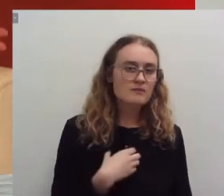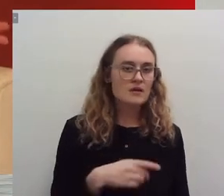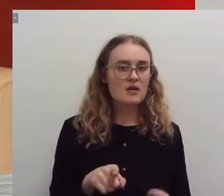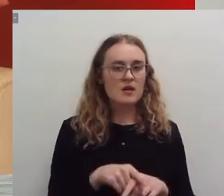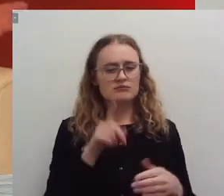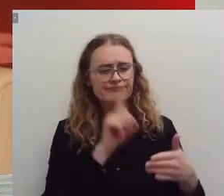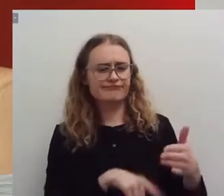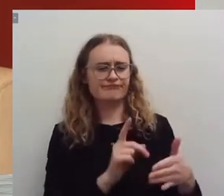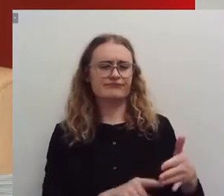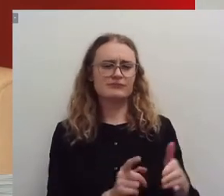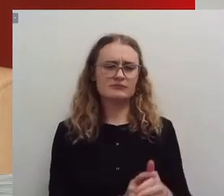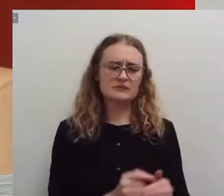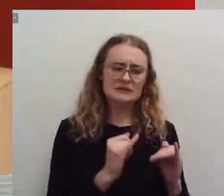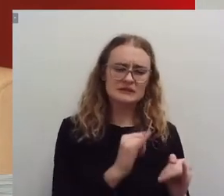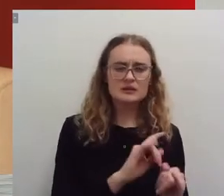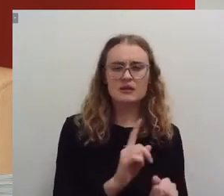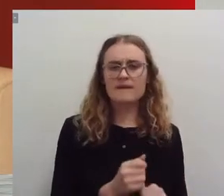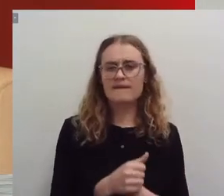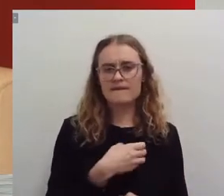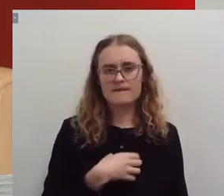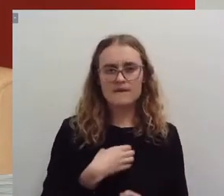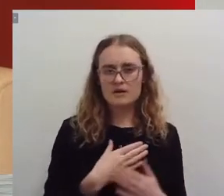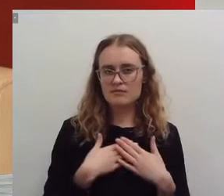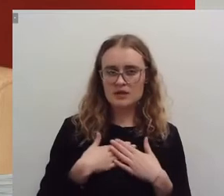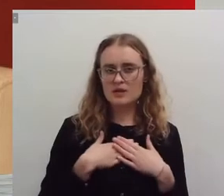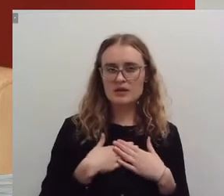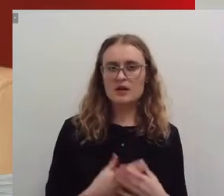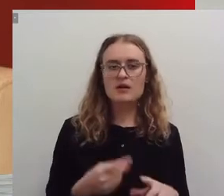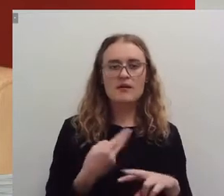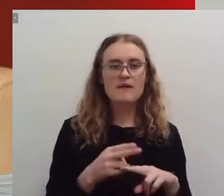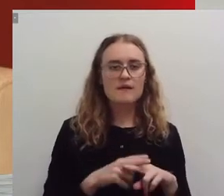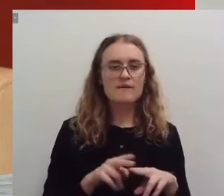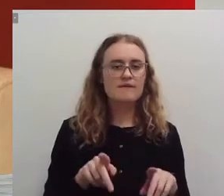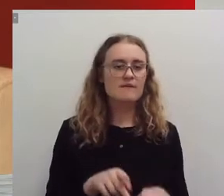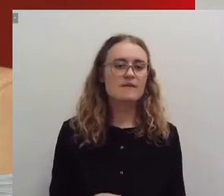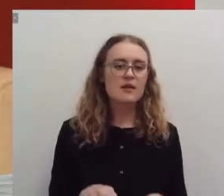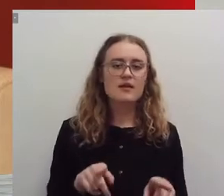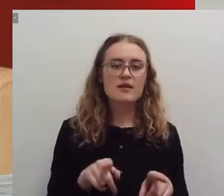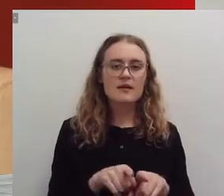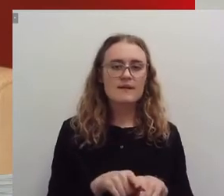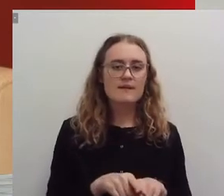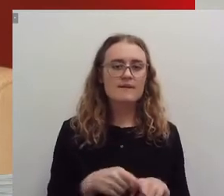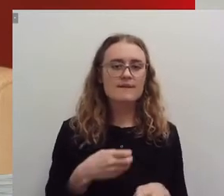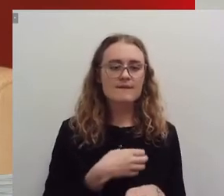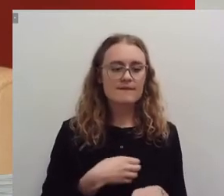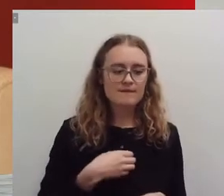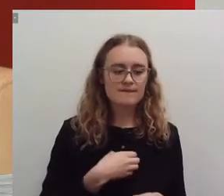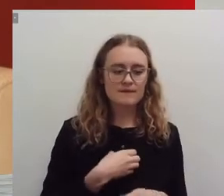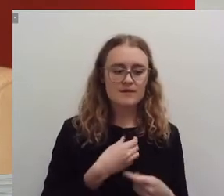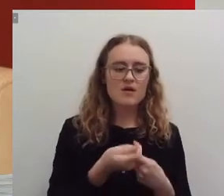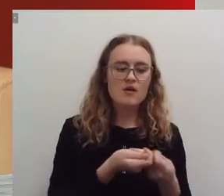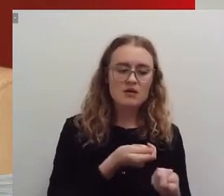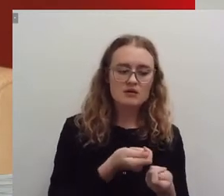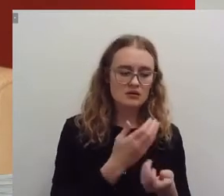of the presentation, and that is the idea what we are spreading with our body program too.